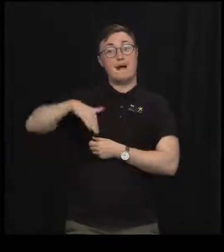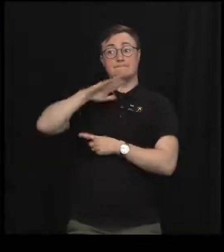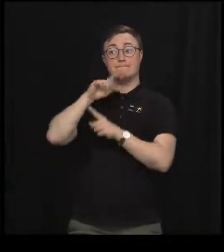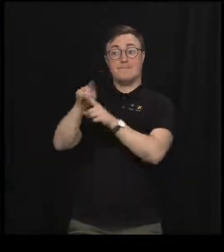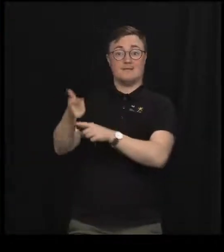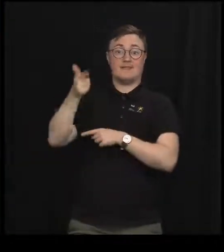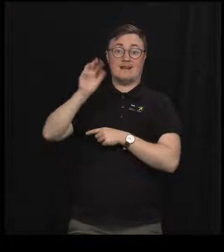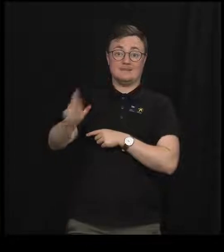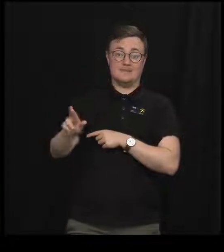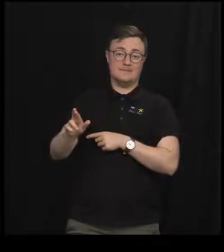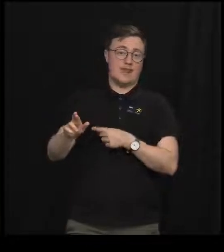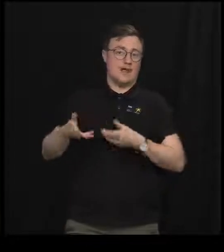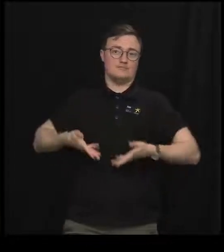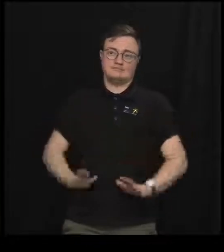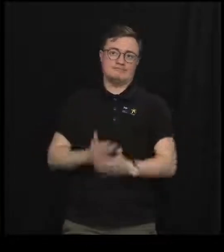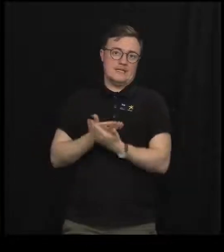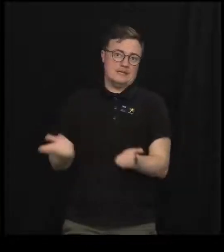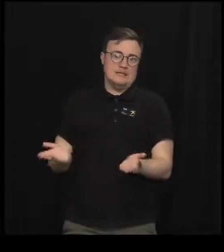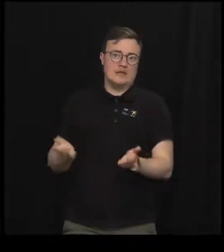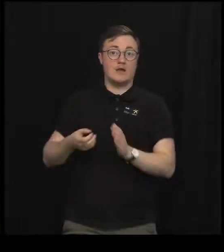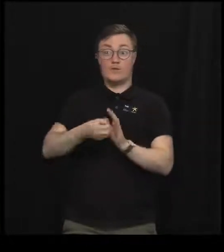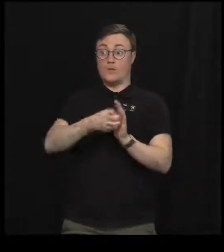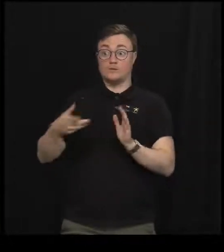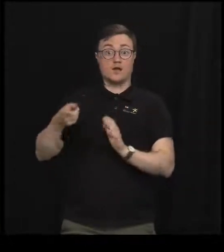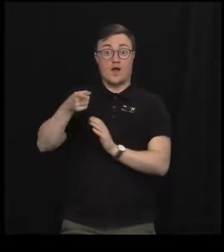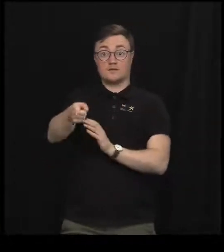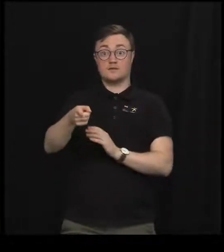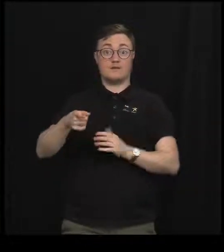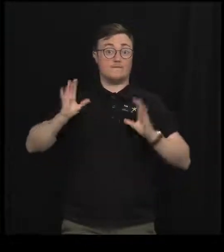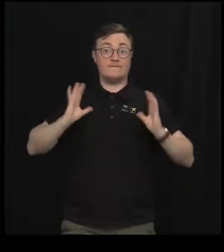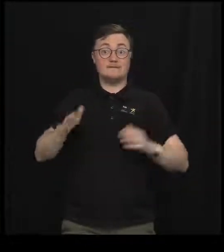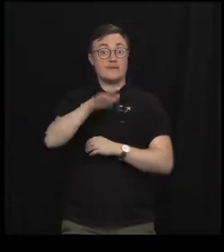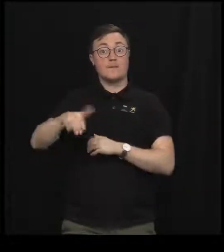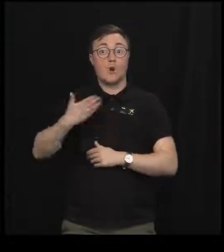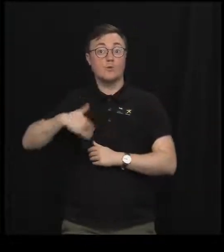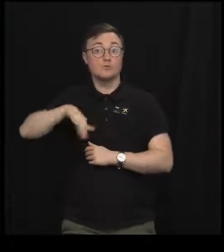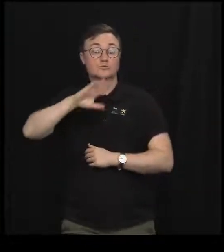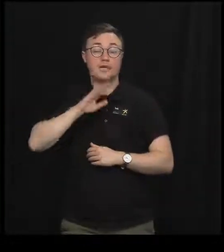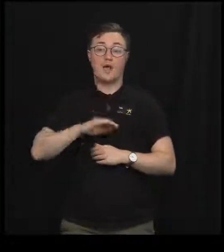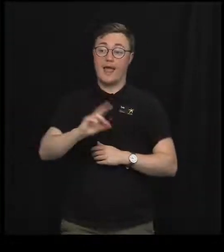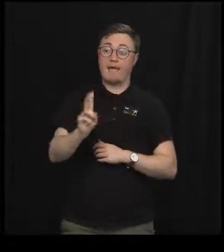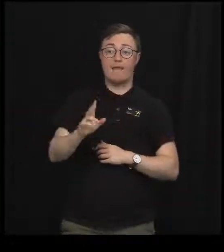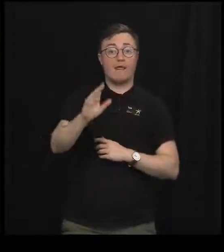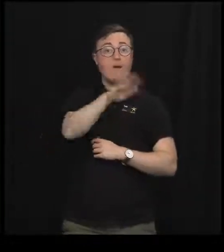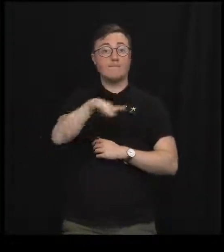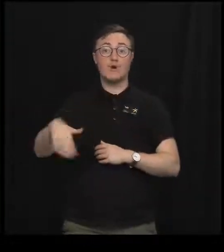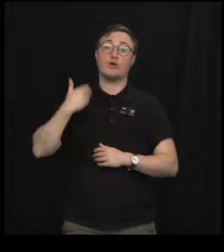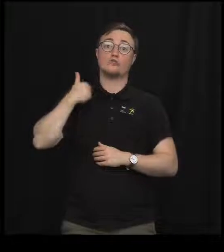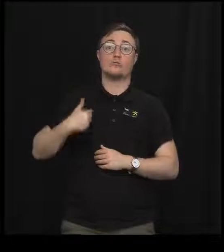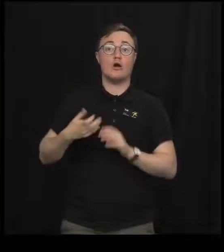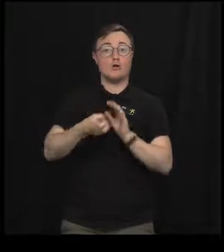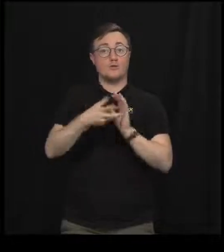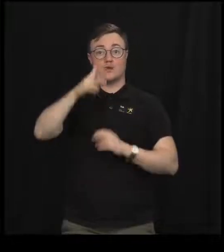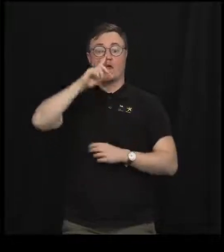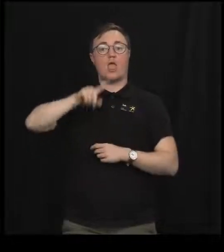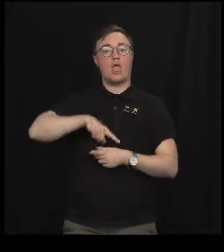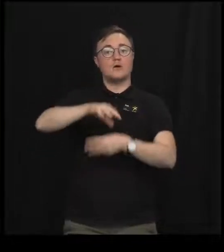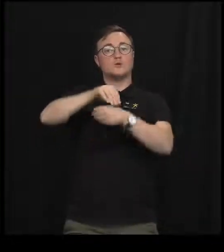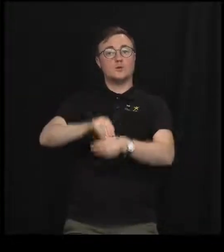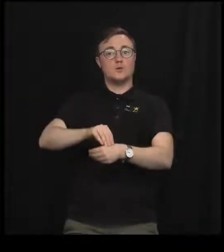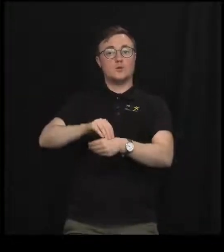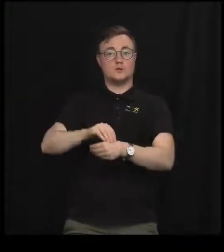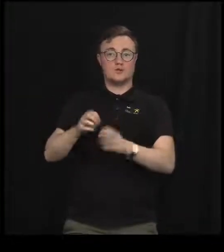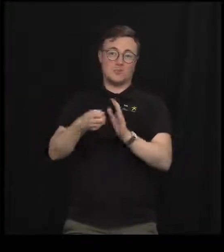in a healthcare center because there was nobody to take care of them, children dying of other diseases, again, because the healthcare system